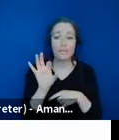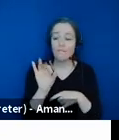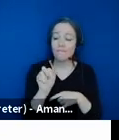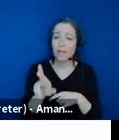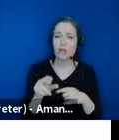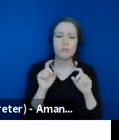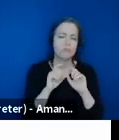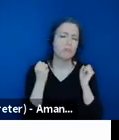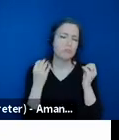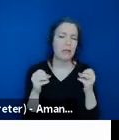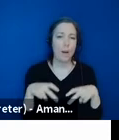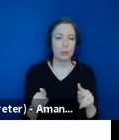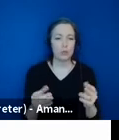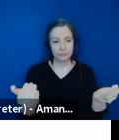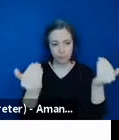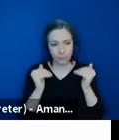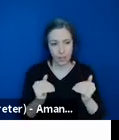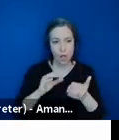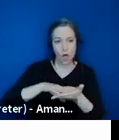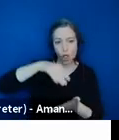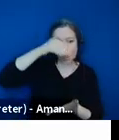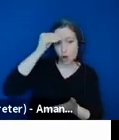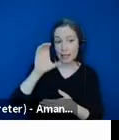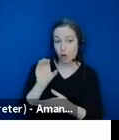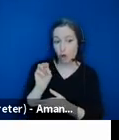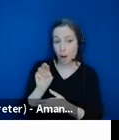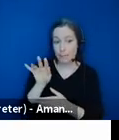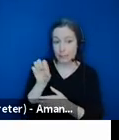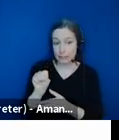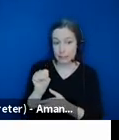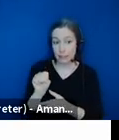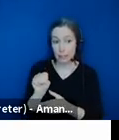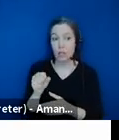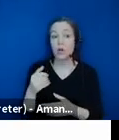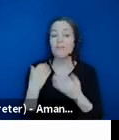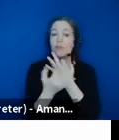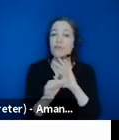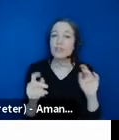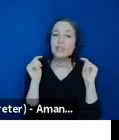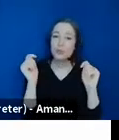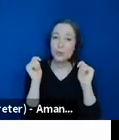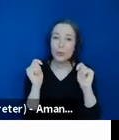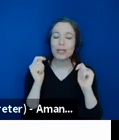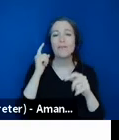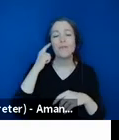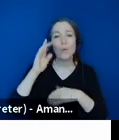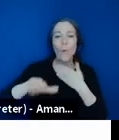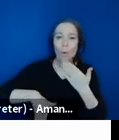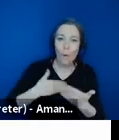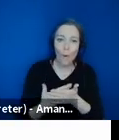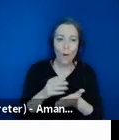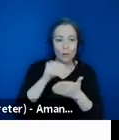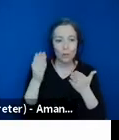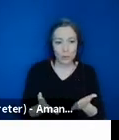Then through our learning commons we offer free tutoring for all students, we have a tutoring and writing center located in the library. It's free